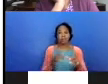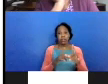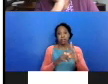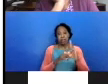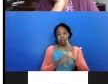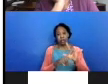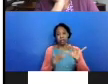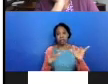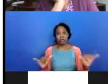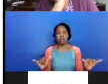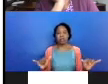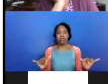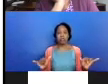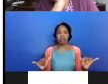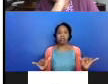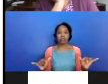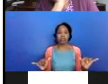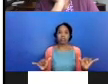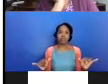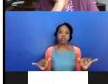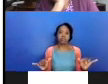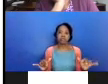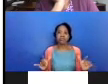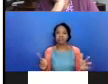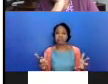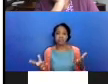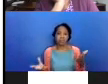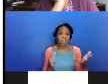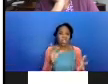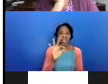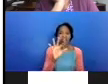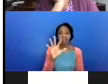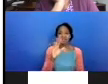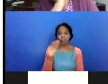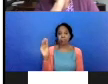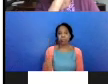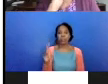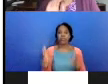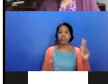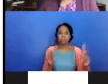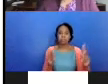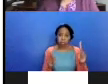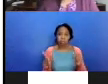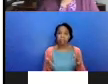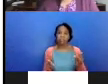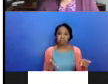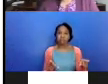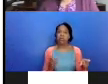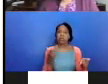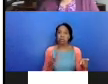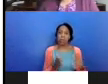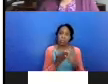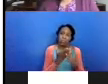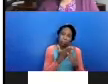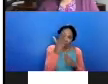other people? Is that often, yeah, that those experiences are connected. And so I want to be able